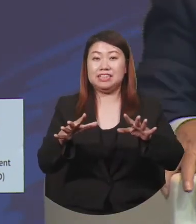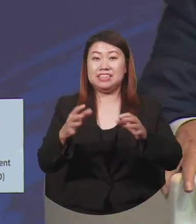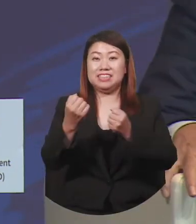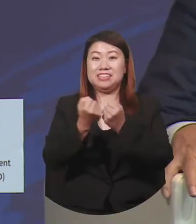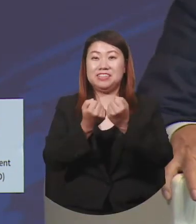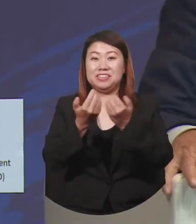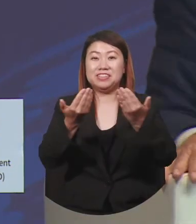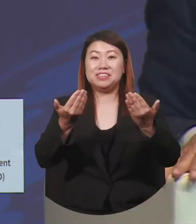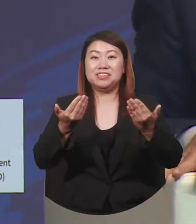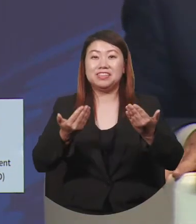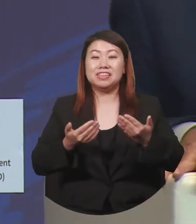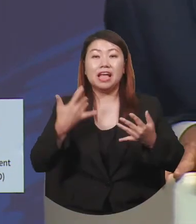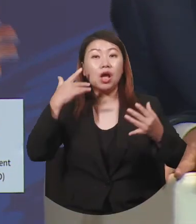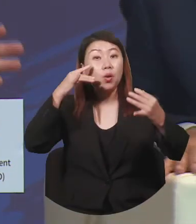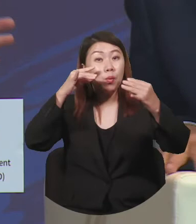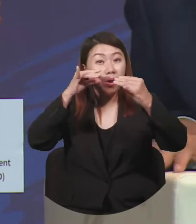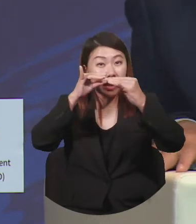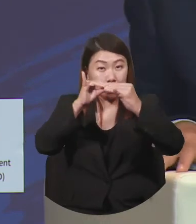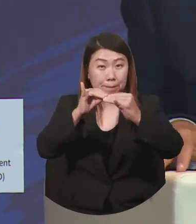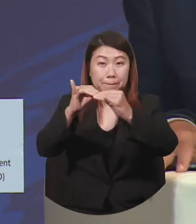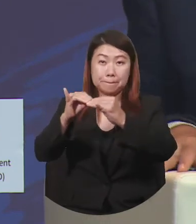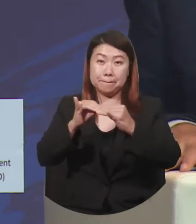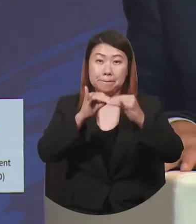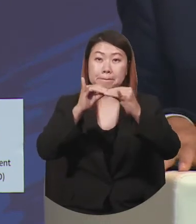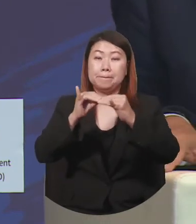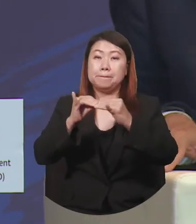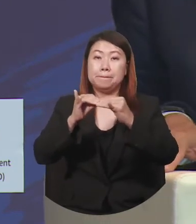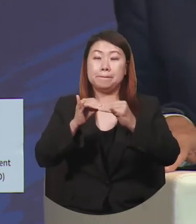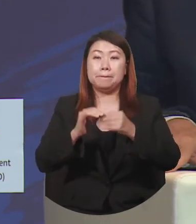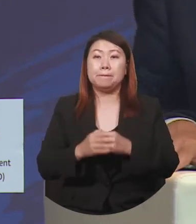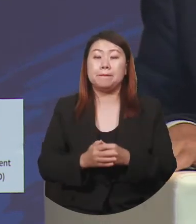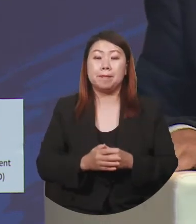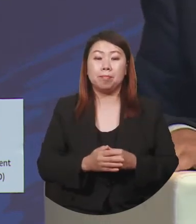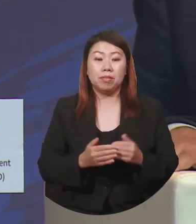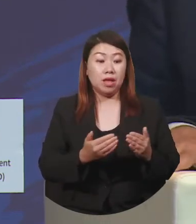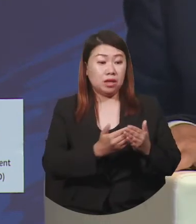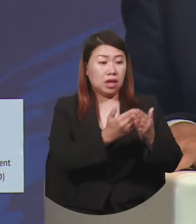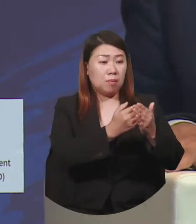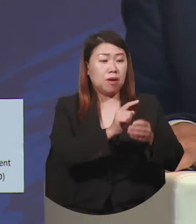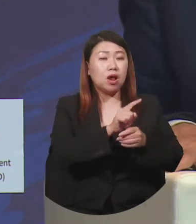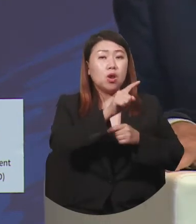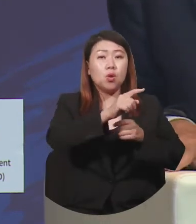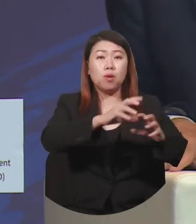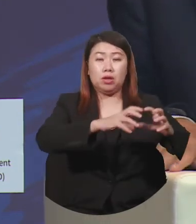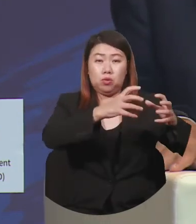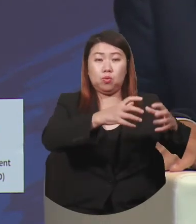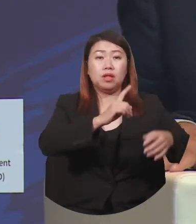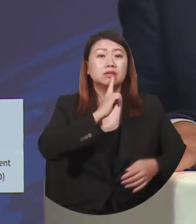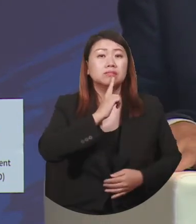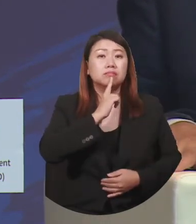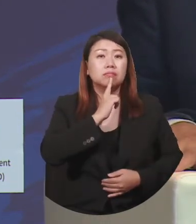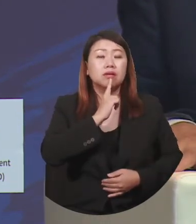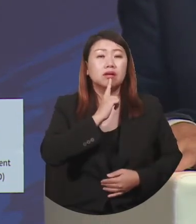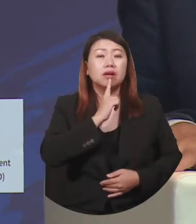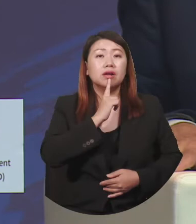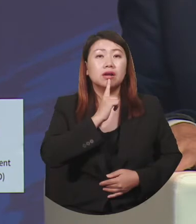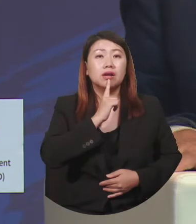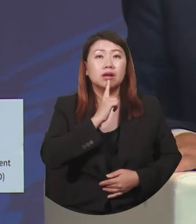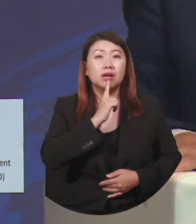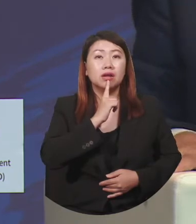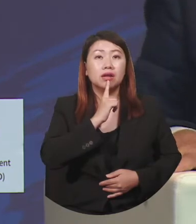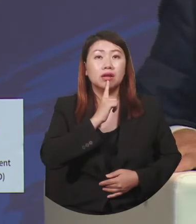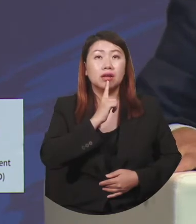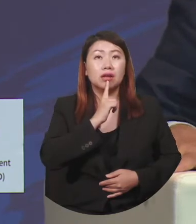be brief. As a development diplomat, I appreciate your comment, and I like to think that my job is effective